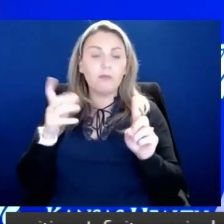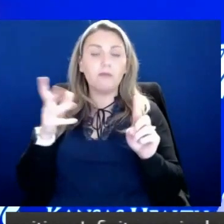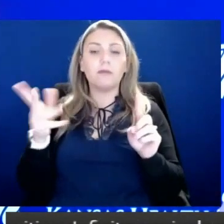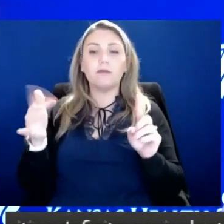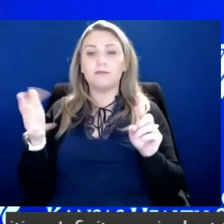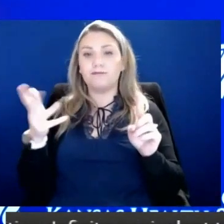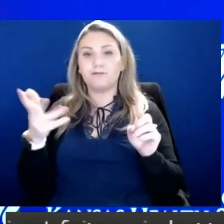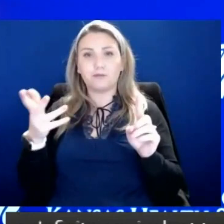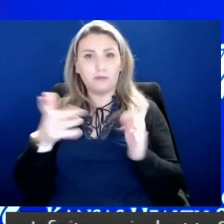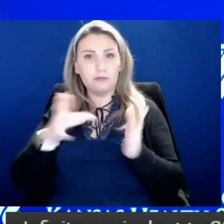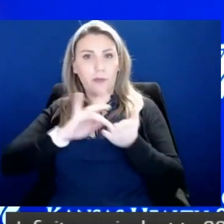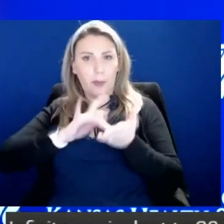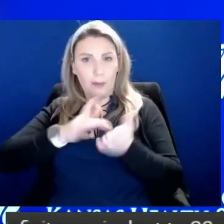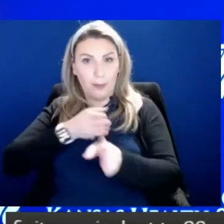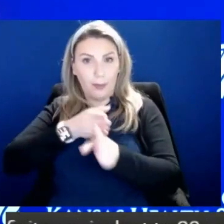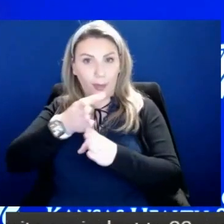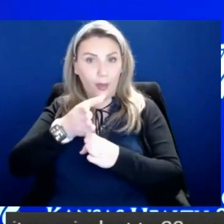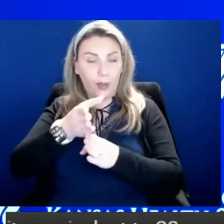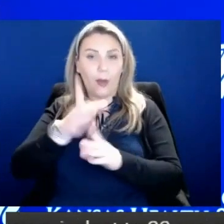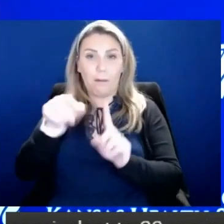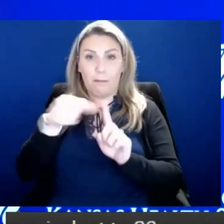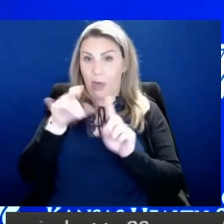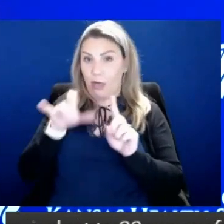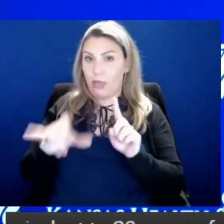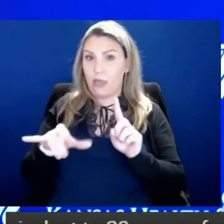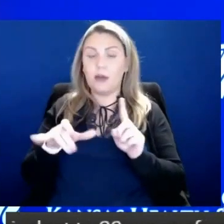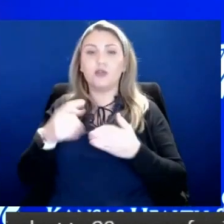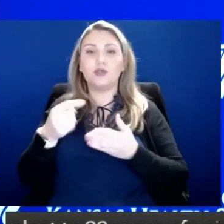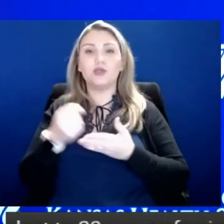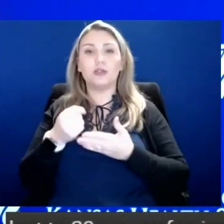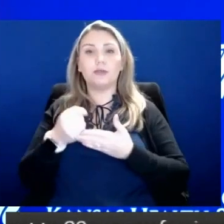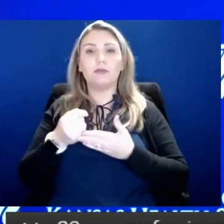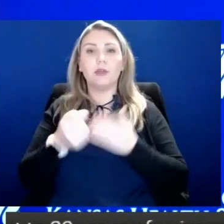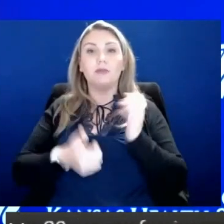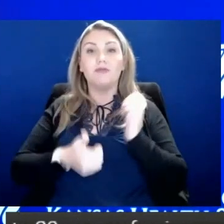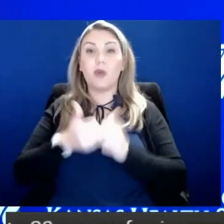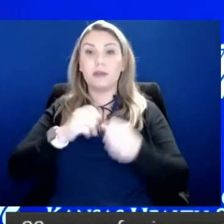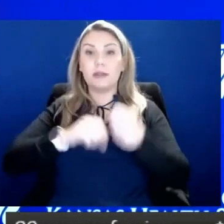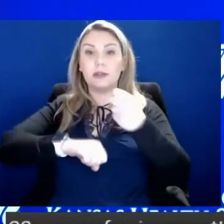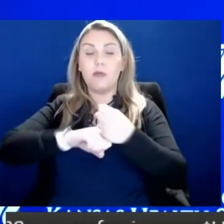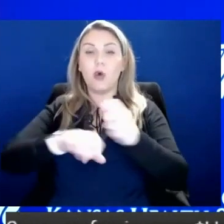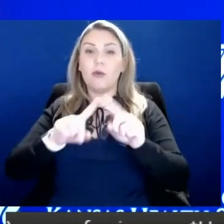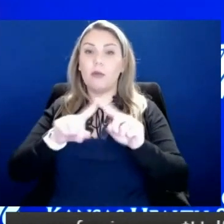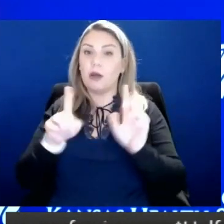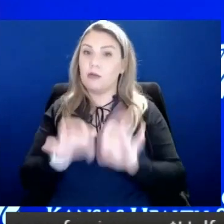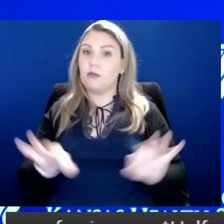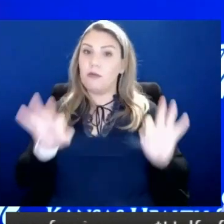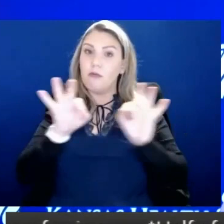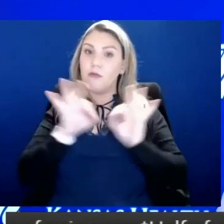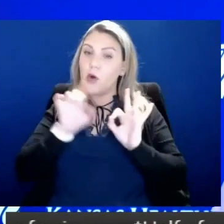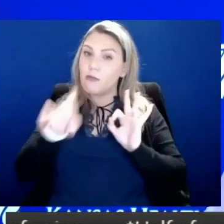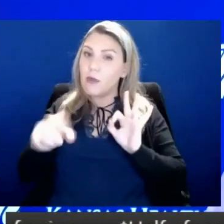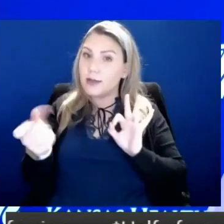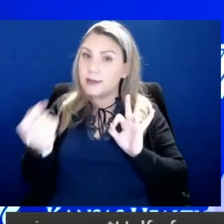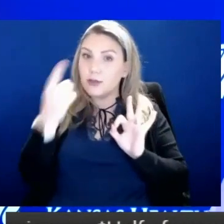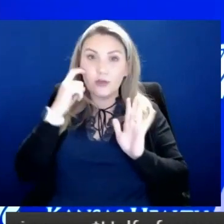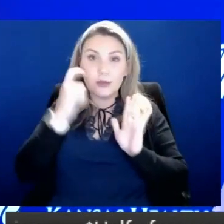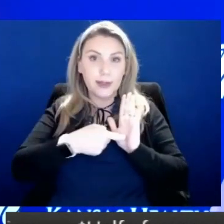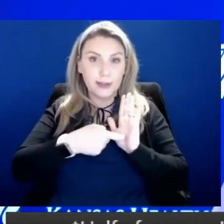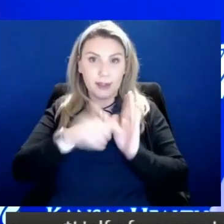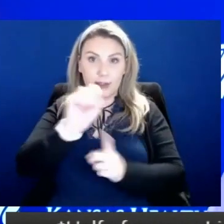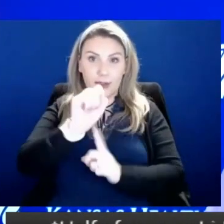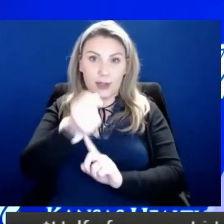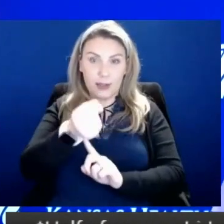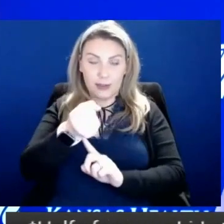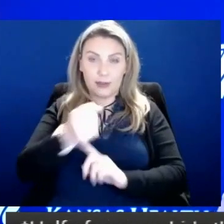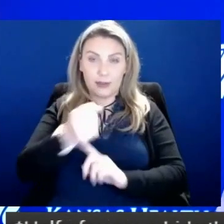medical professional about that. Again, treatment is mostly supportive, but it's important to understand and identify these cases because we